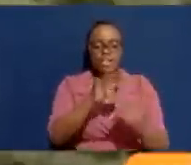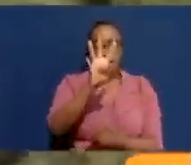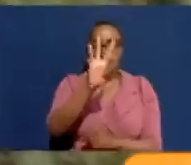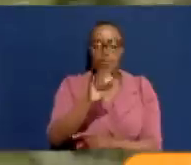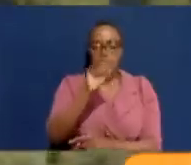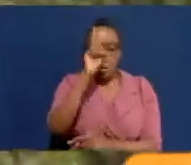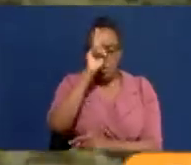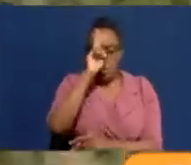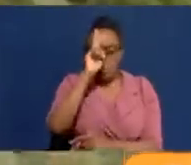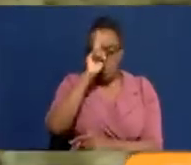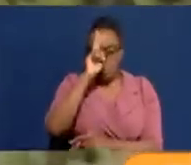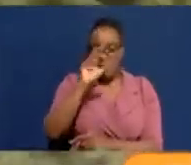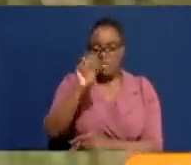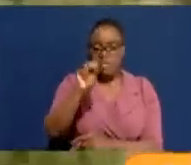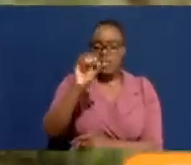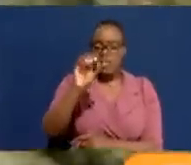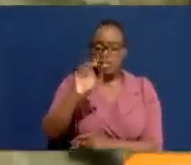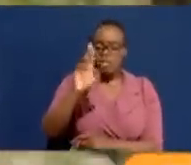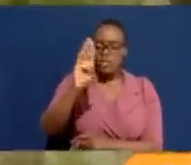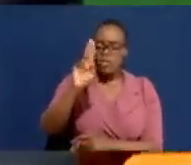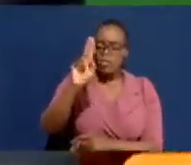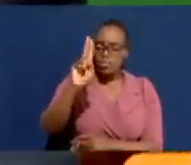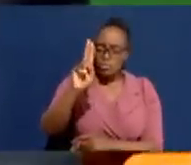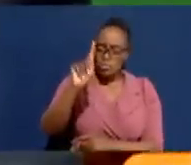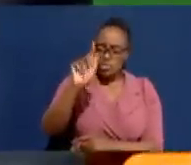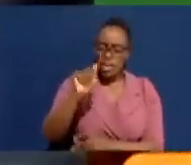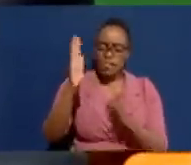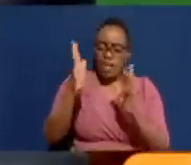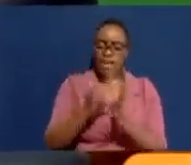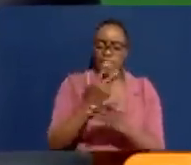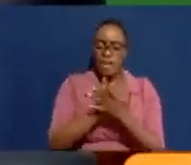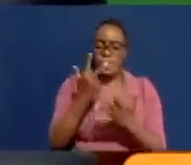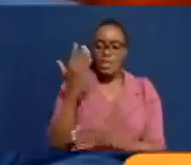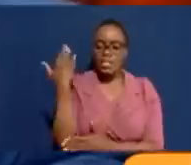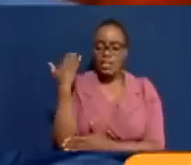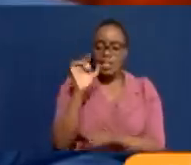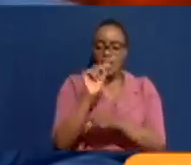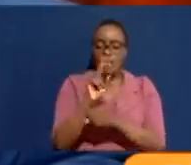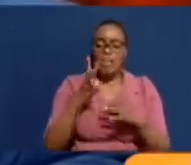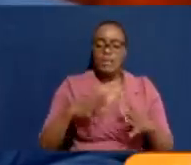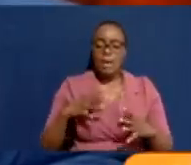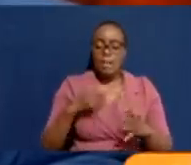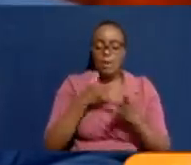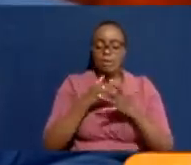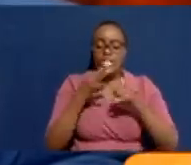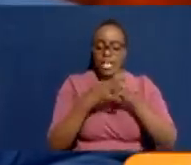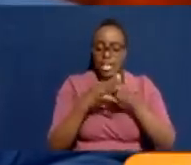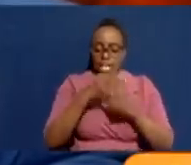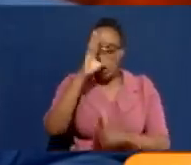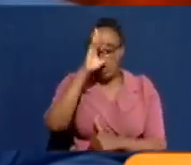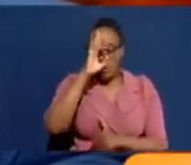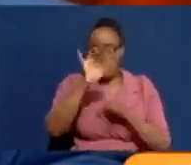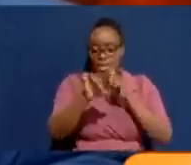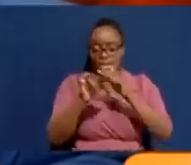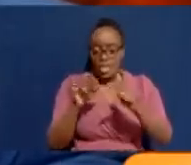police officers in Suguta Valley, Baragoi. 3 weeks ago, 11 people, among them 8 police officers,